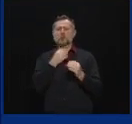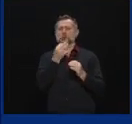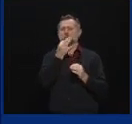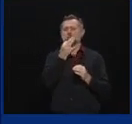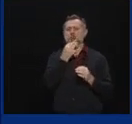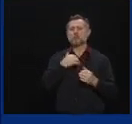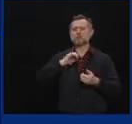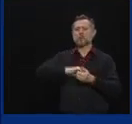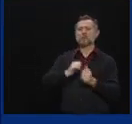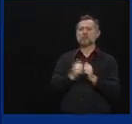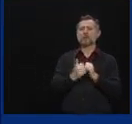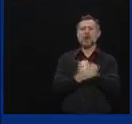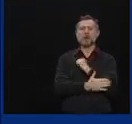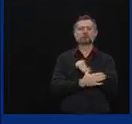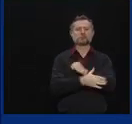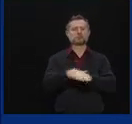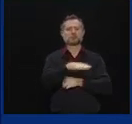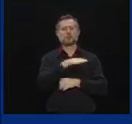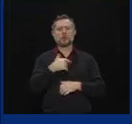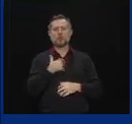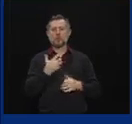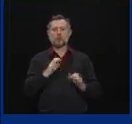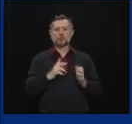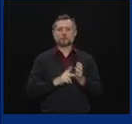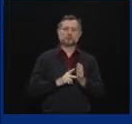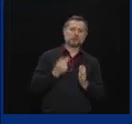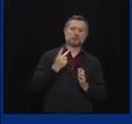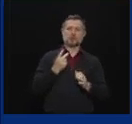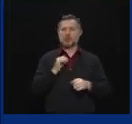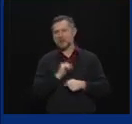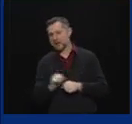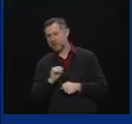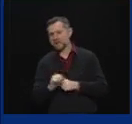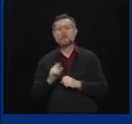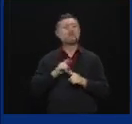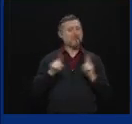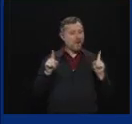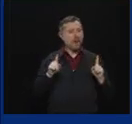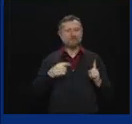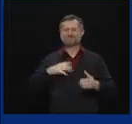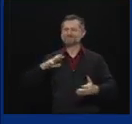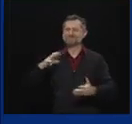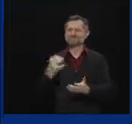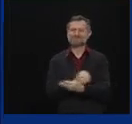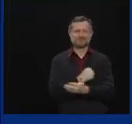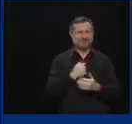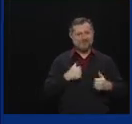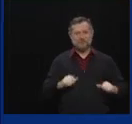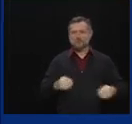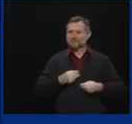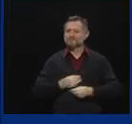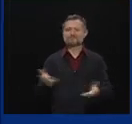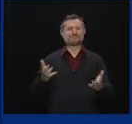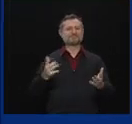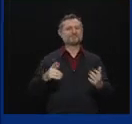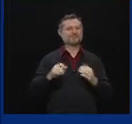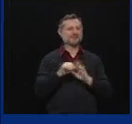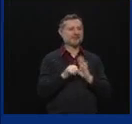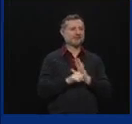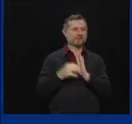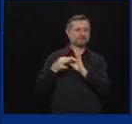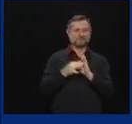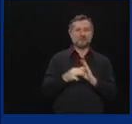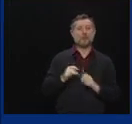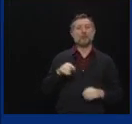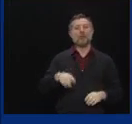we're not duplicating efforts, but maximizing the resources of the county and the state here. So we also want to have an ad